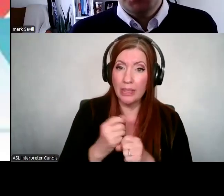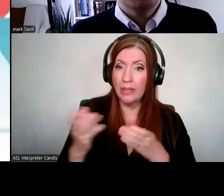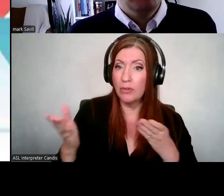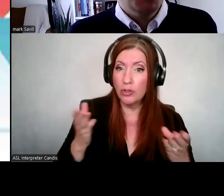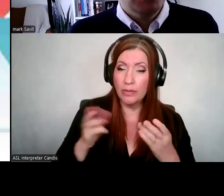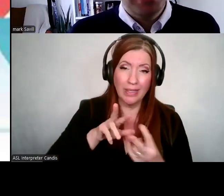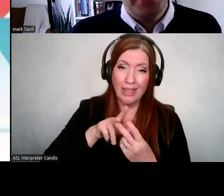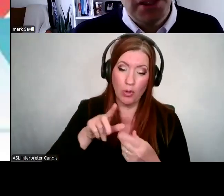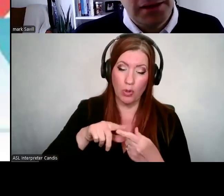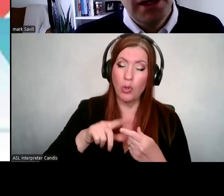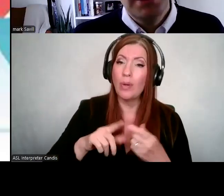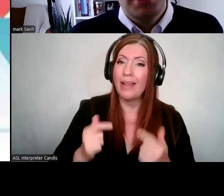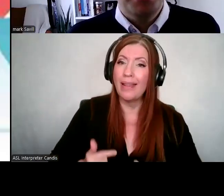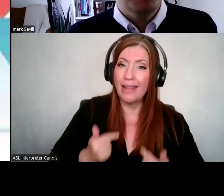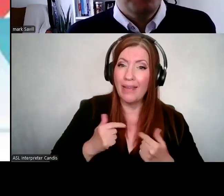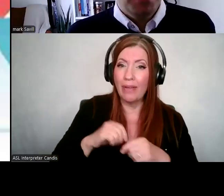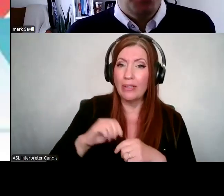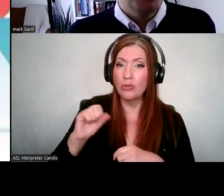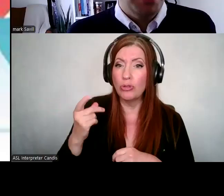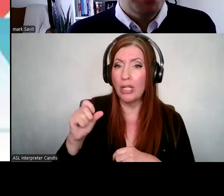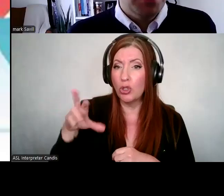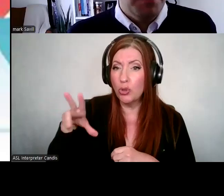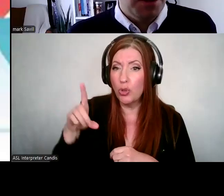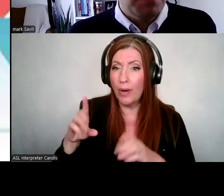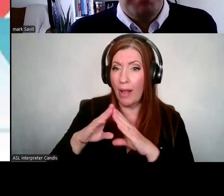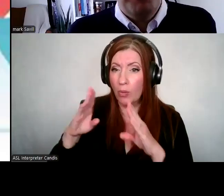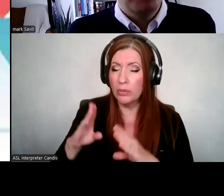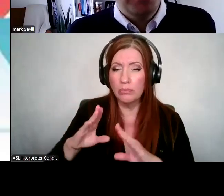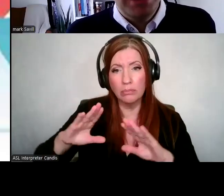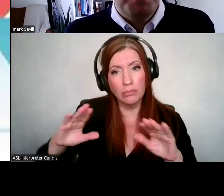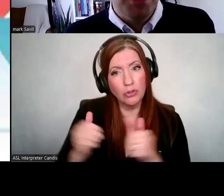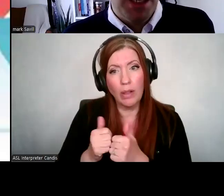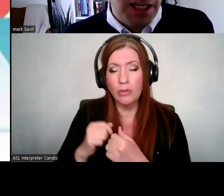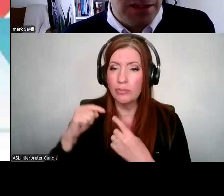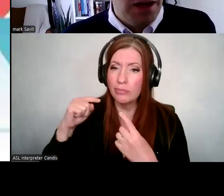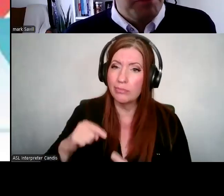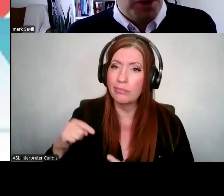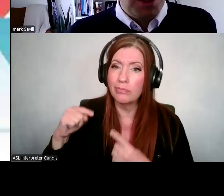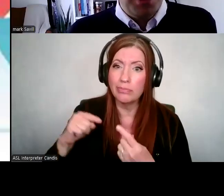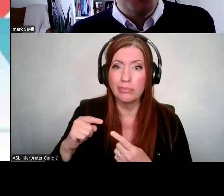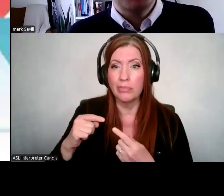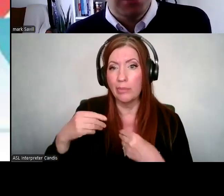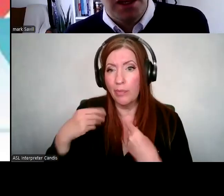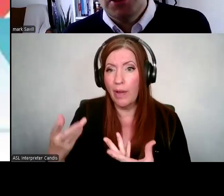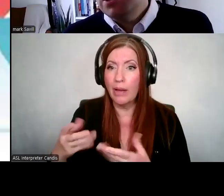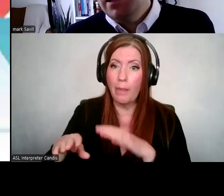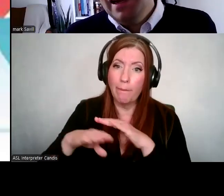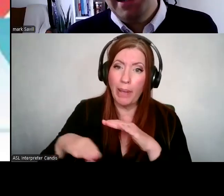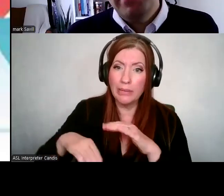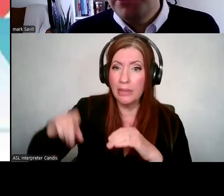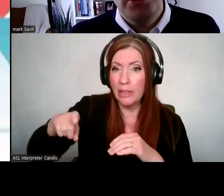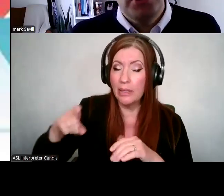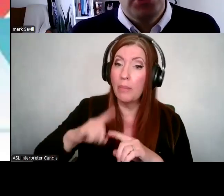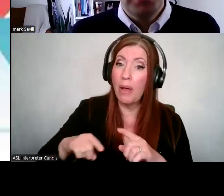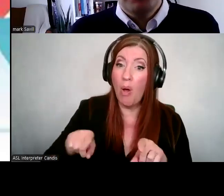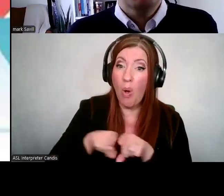in sheltered or unsheltered housing, and that can be a lot of challenge in terms of just firefighting and basic needs, but also logistic things, so just like the lack